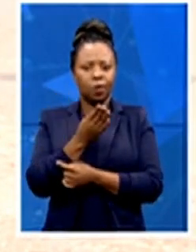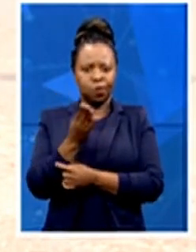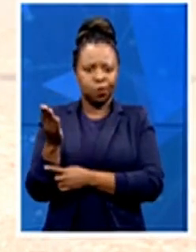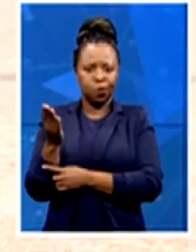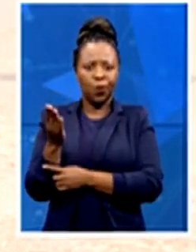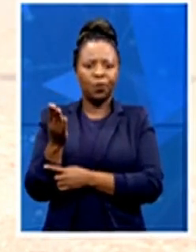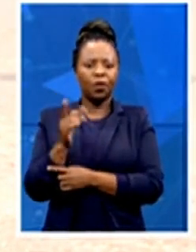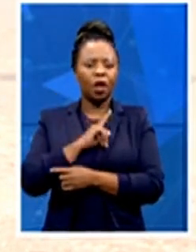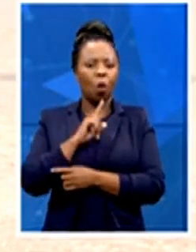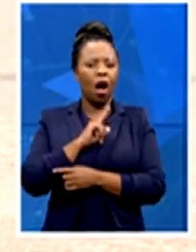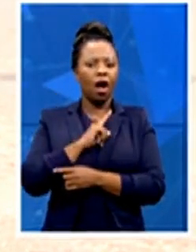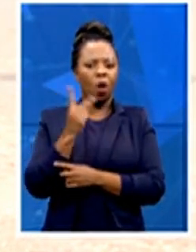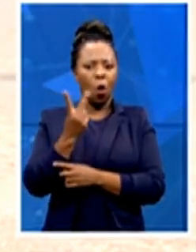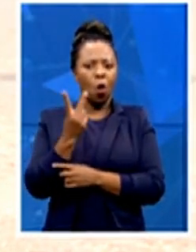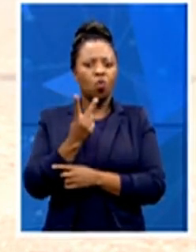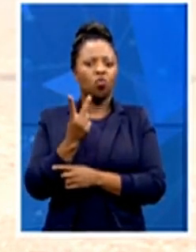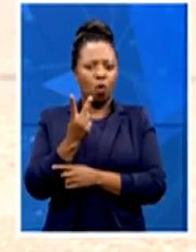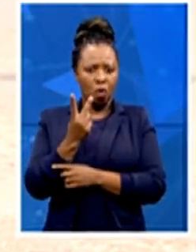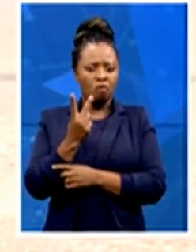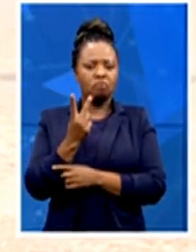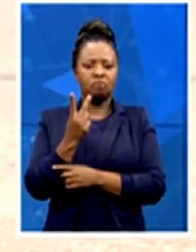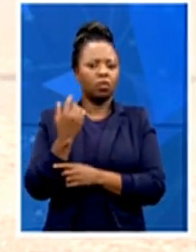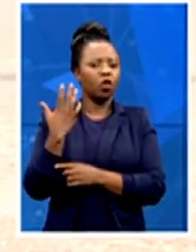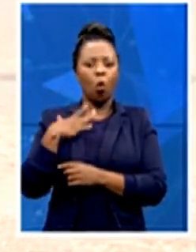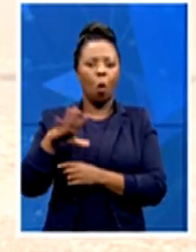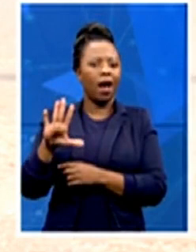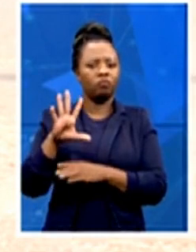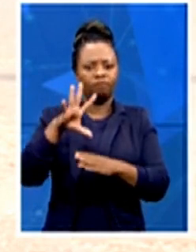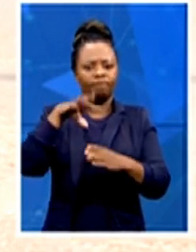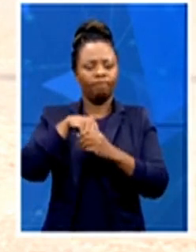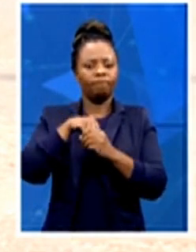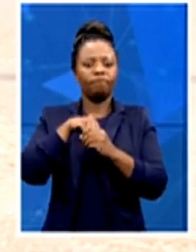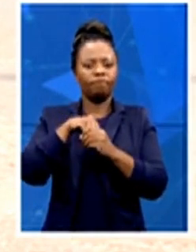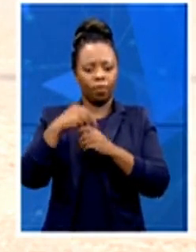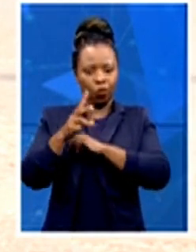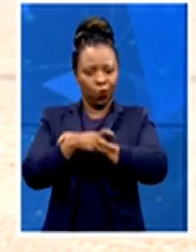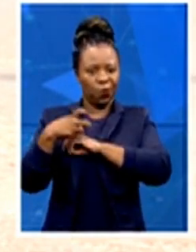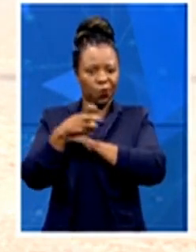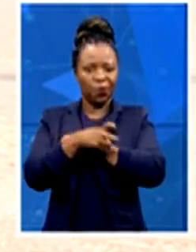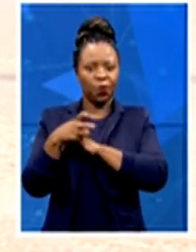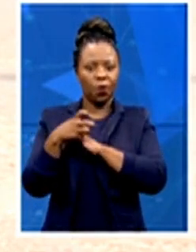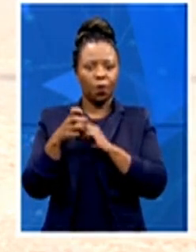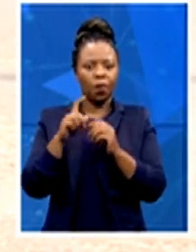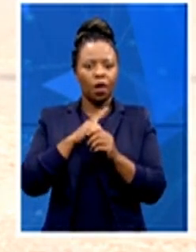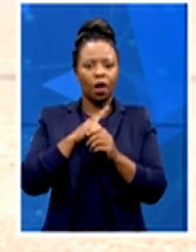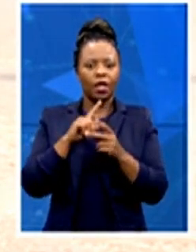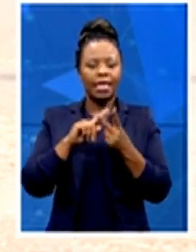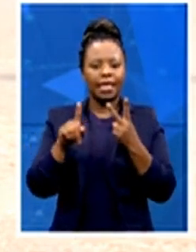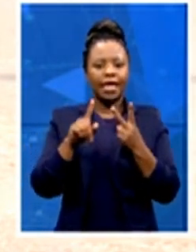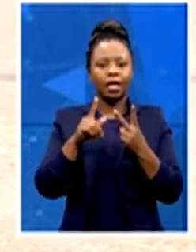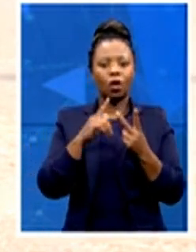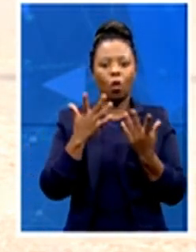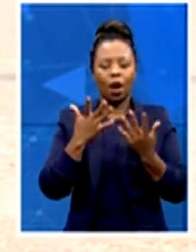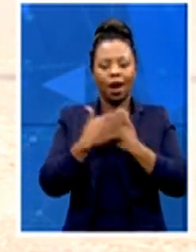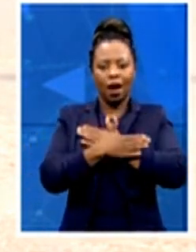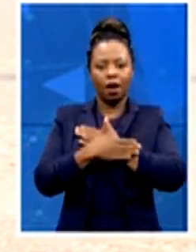to participate in the rampant looting that we've seen in other parts of the country. But the situation